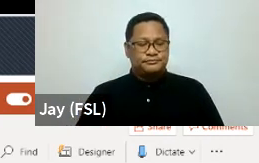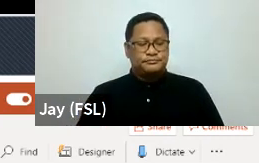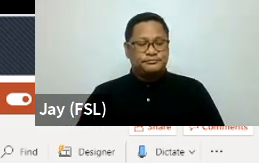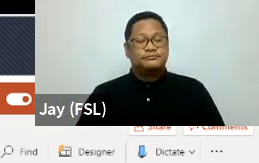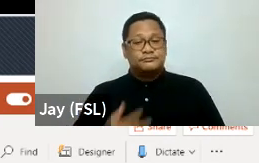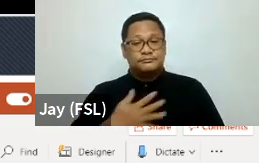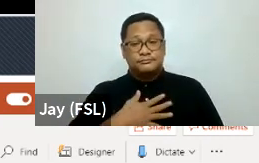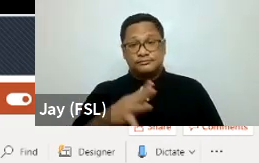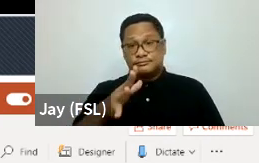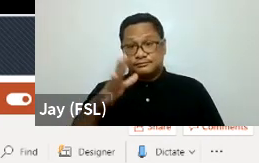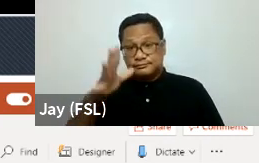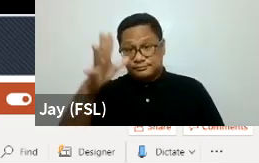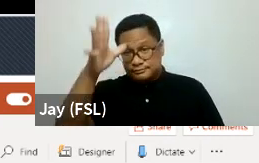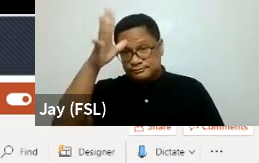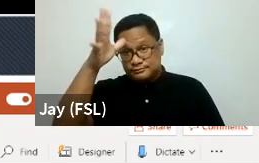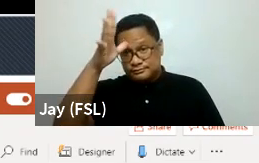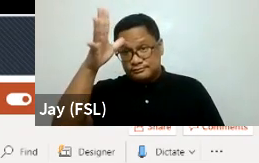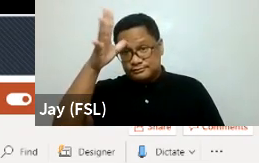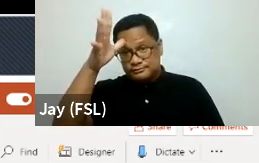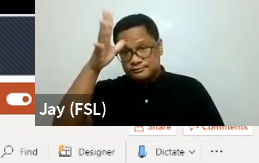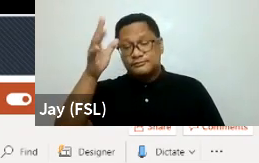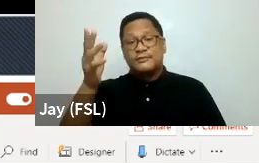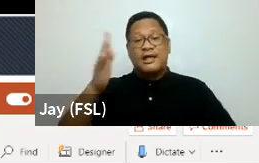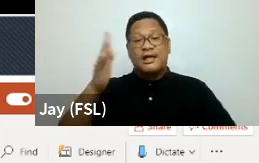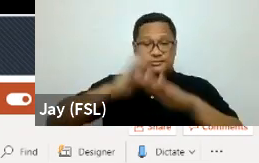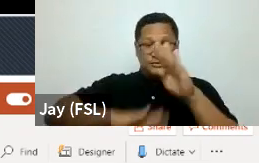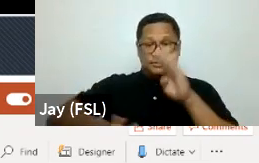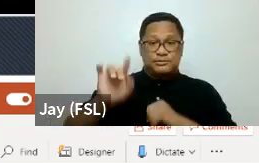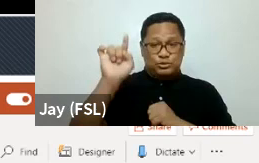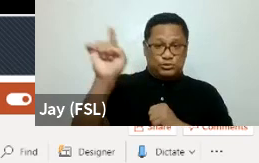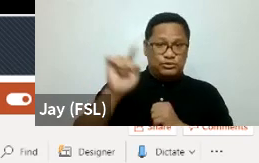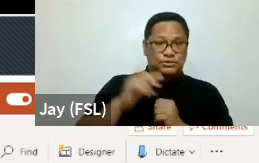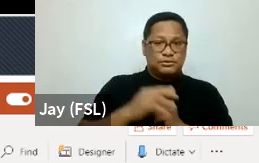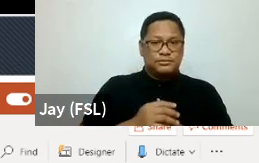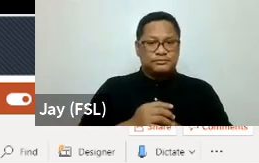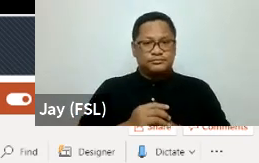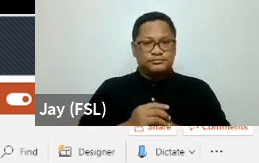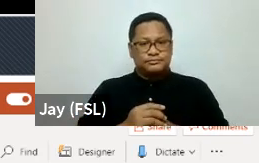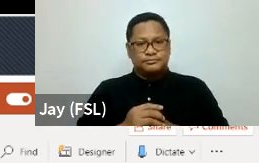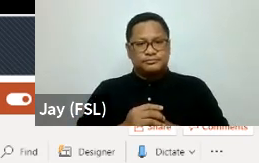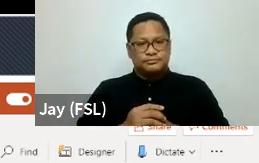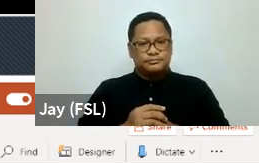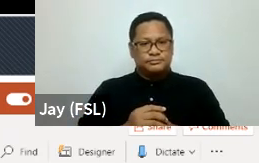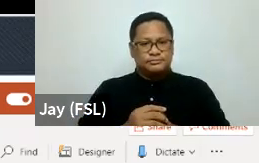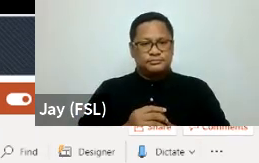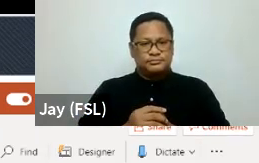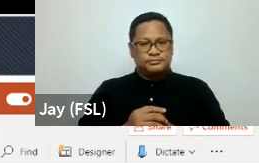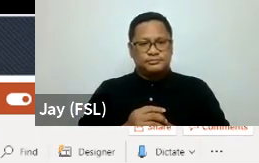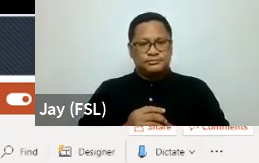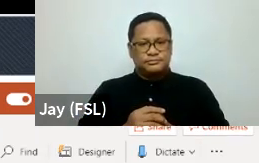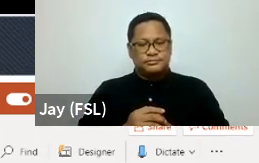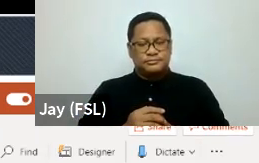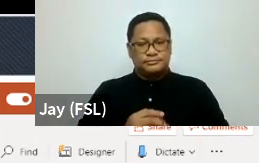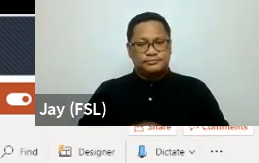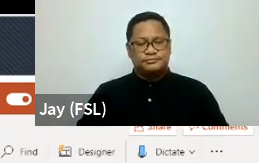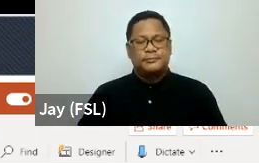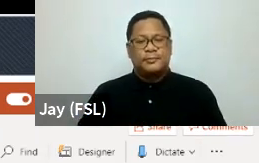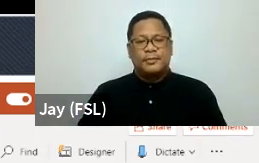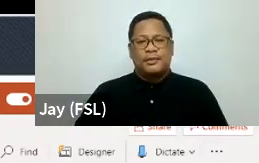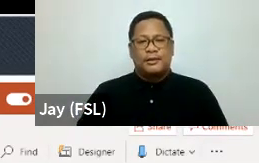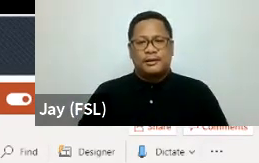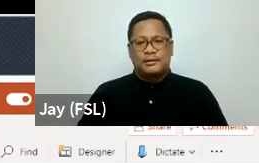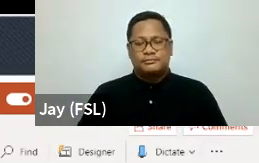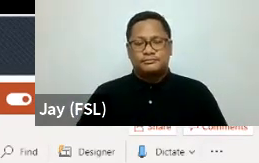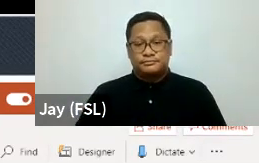ko, inanganak na siya doon. And yun na yung isang linya namin. Okay?